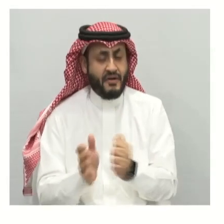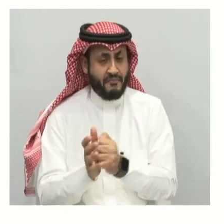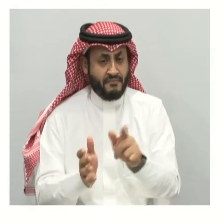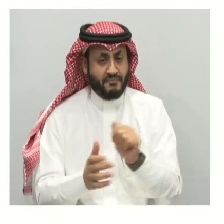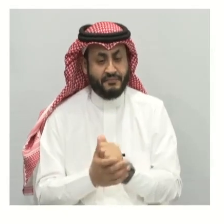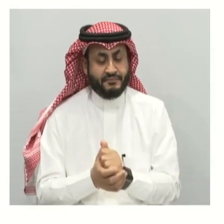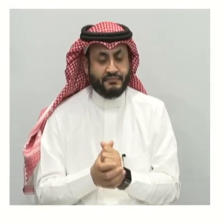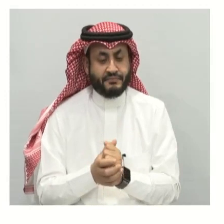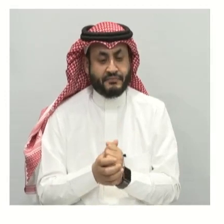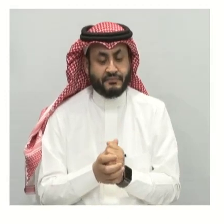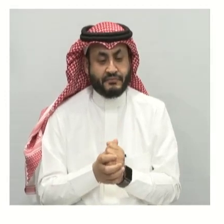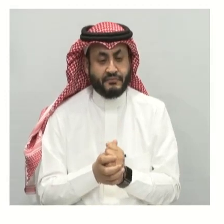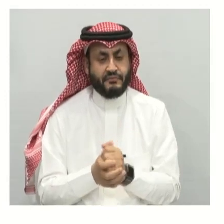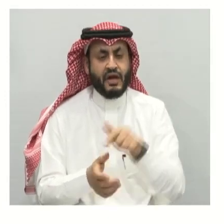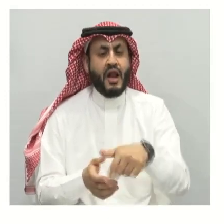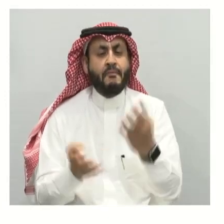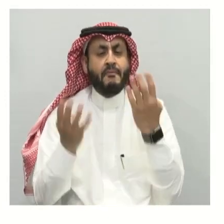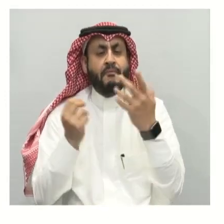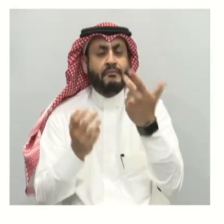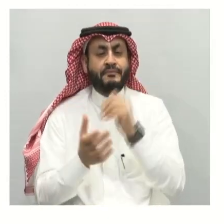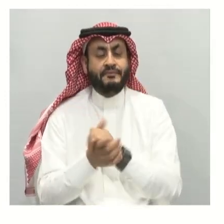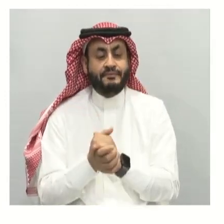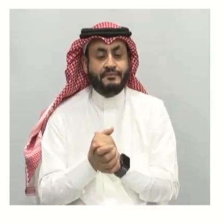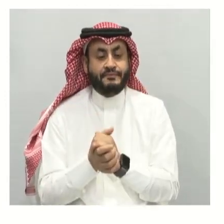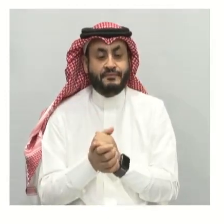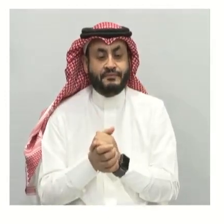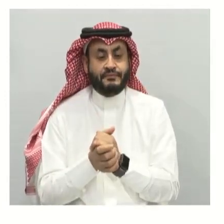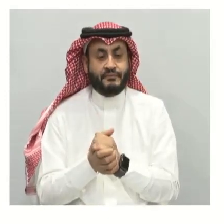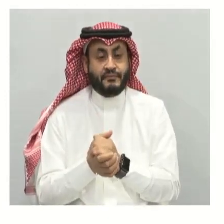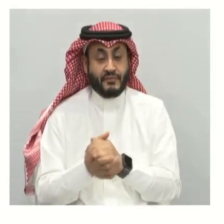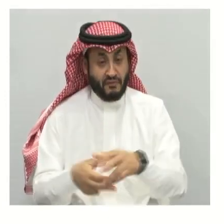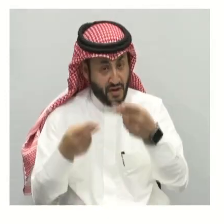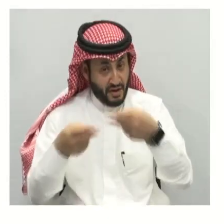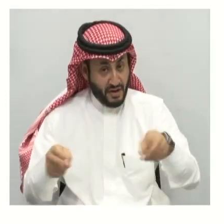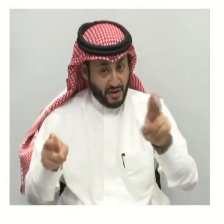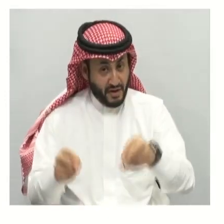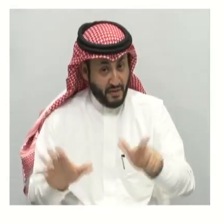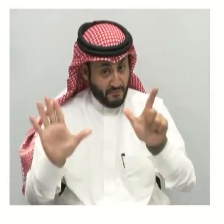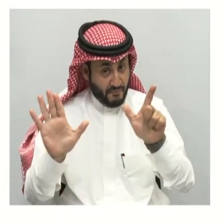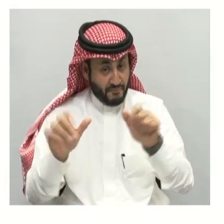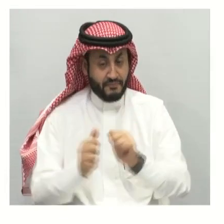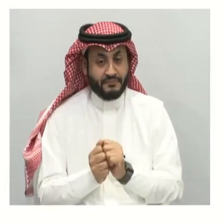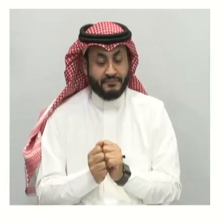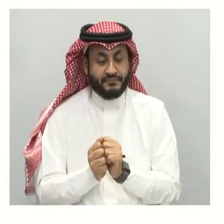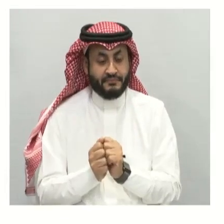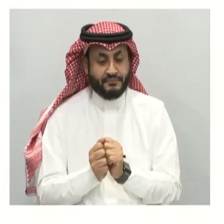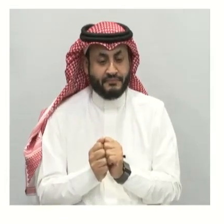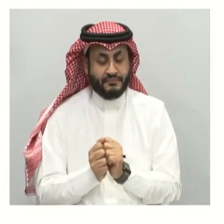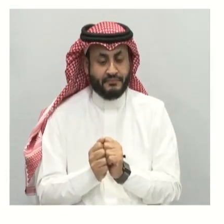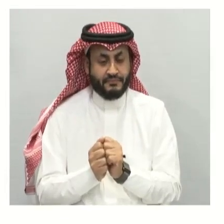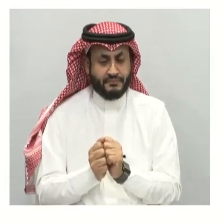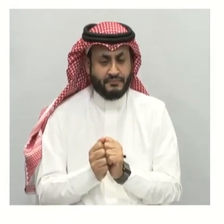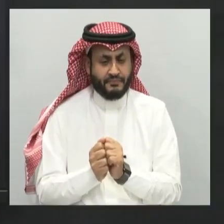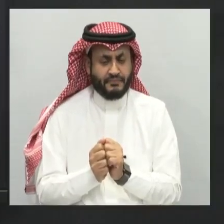with me. What did we learn today, boys and girls? We chanted the days of the week. You can come up